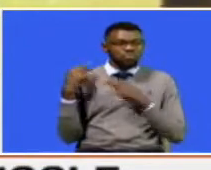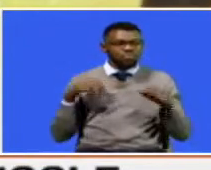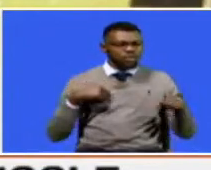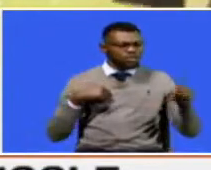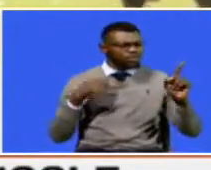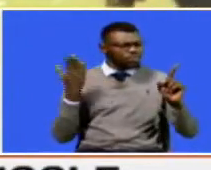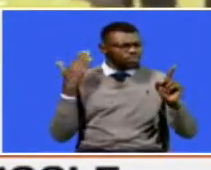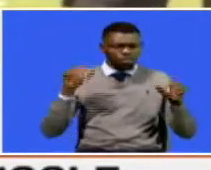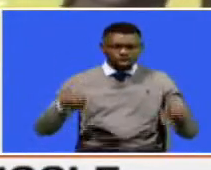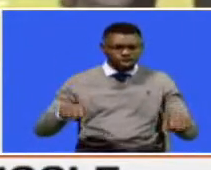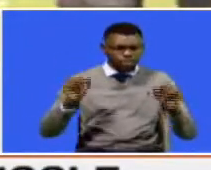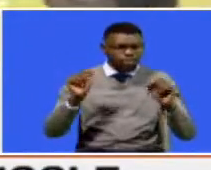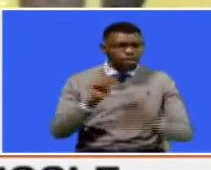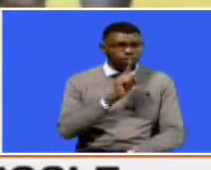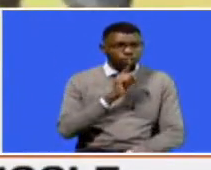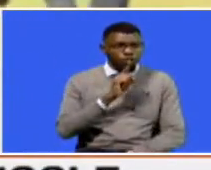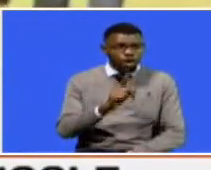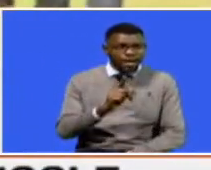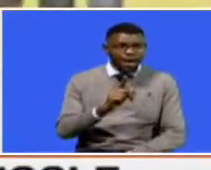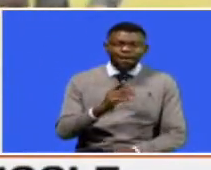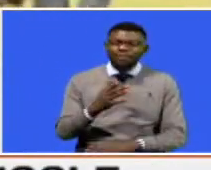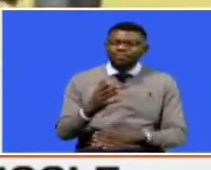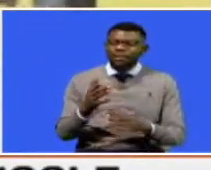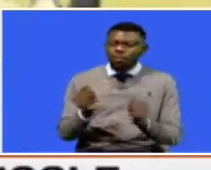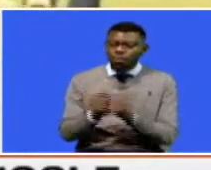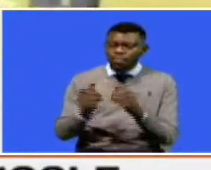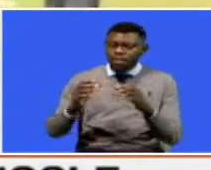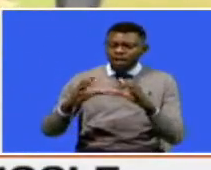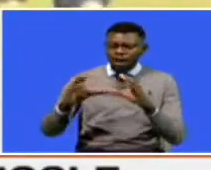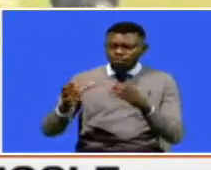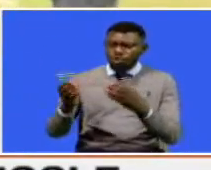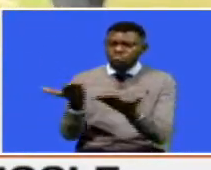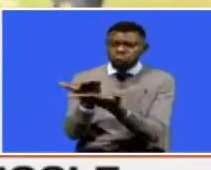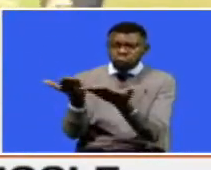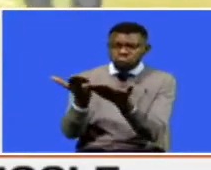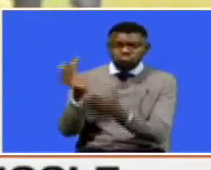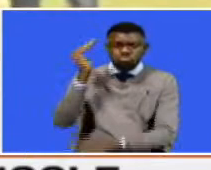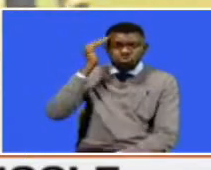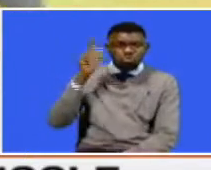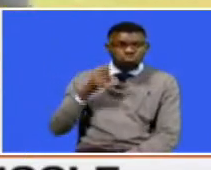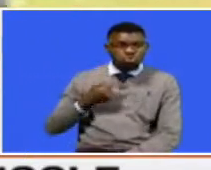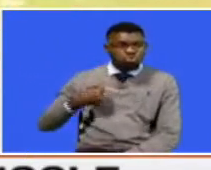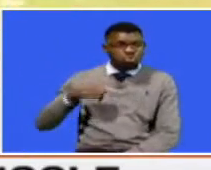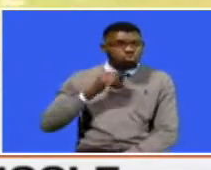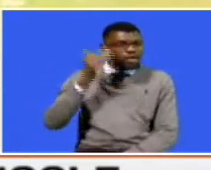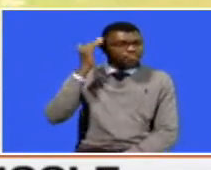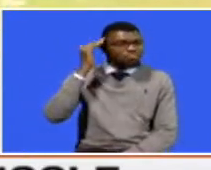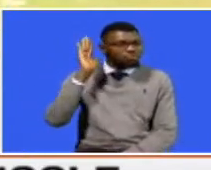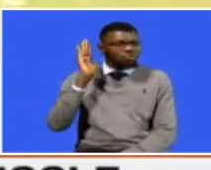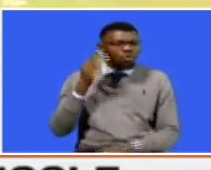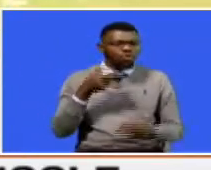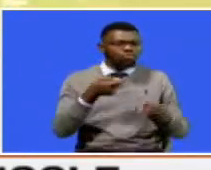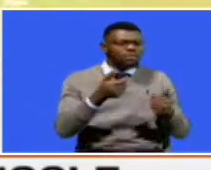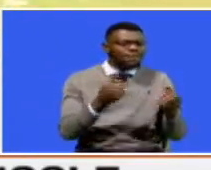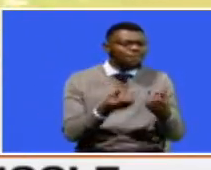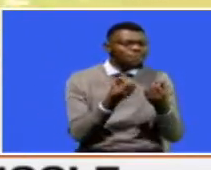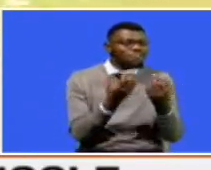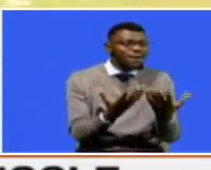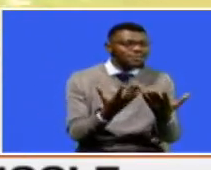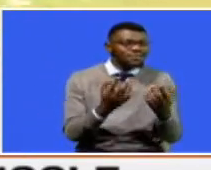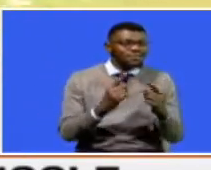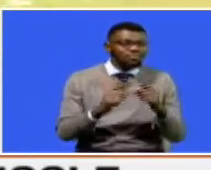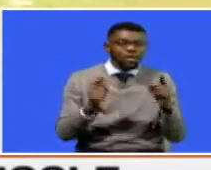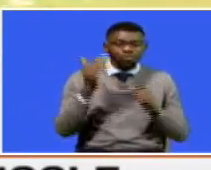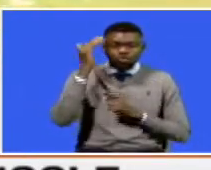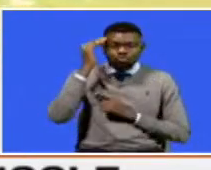chairman Rodro na kampuni. Wanajua, sisi wenyewe hatukujua ile iliuzwa. Tulitua tu Rodro is winding